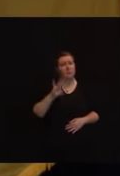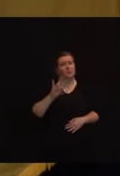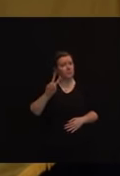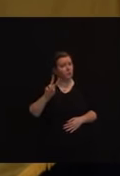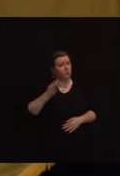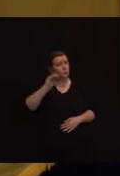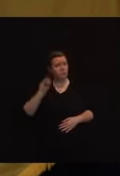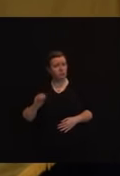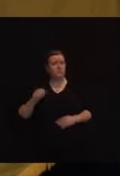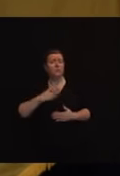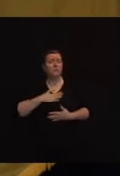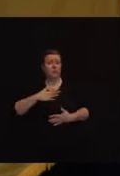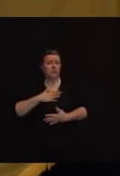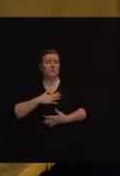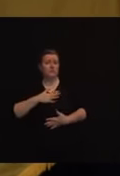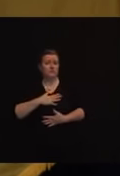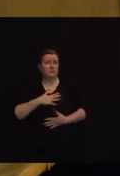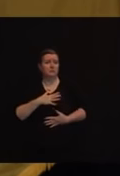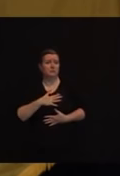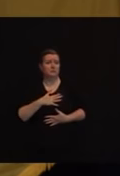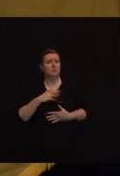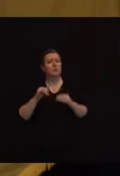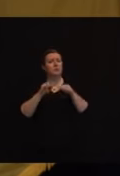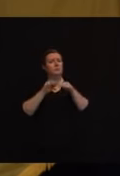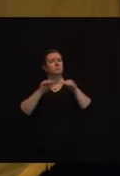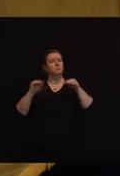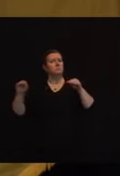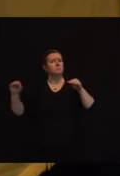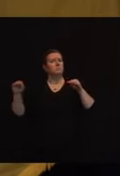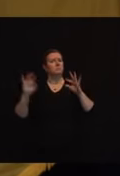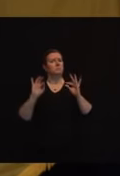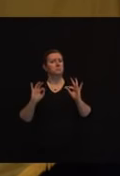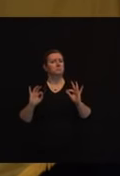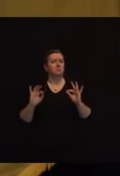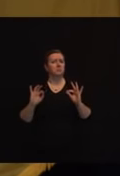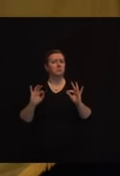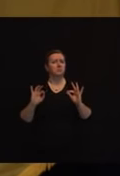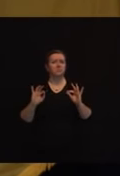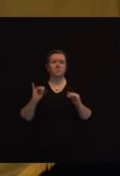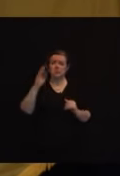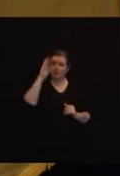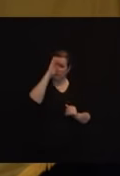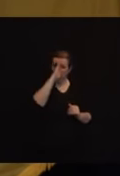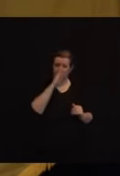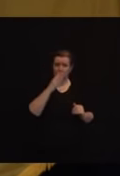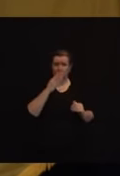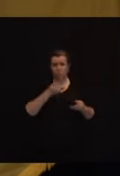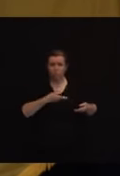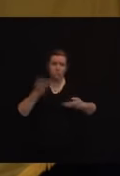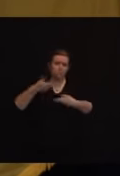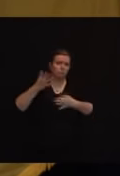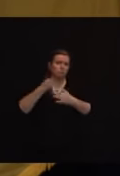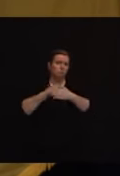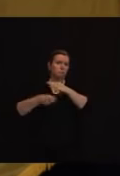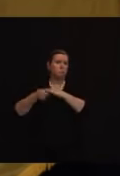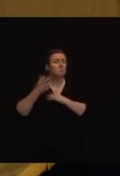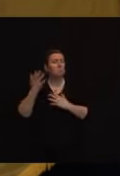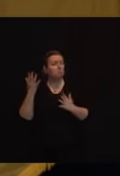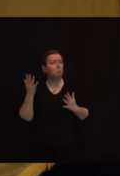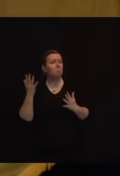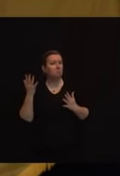This is basically flat. So our hospitalizations appear to be going down, but our individuals, our